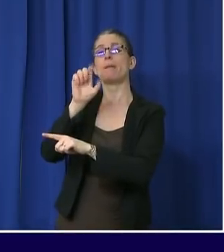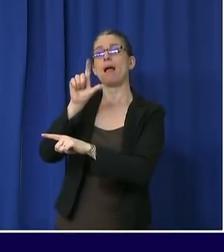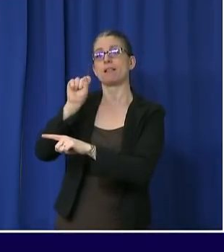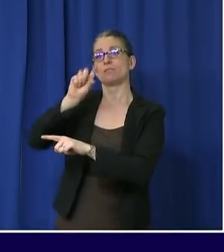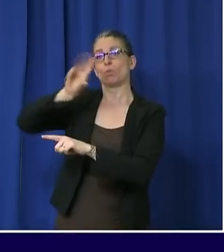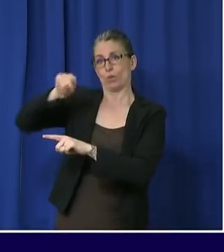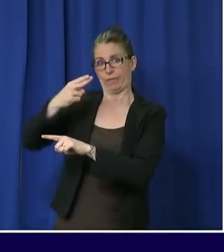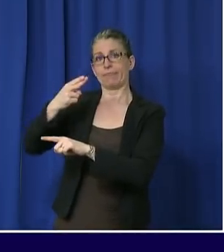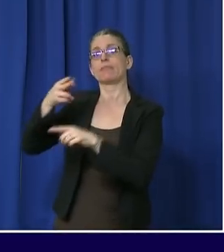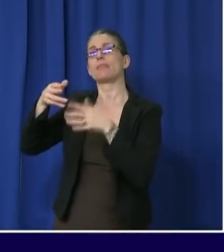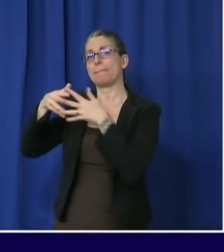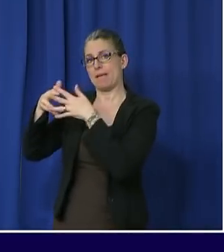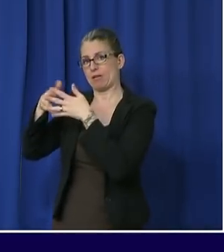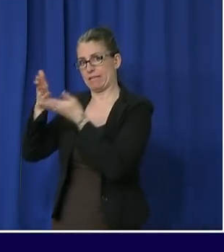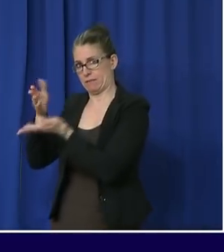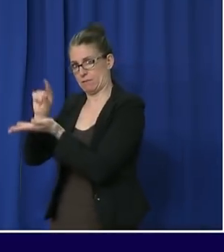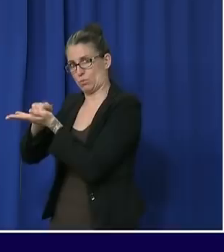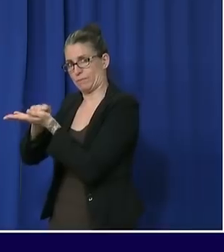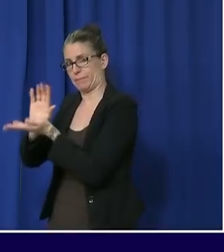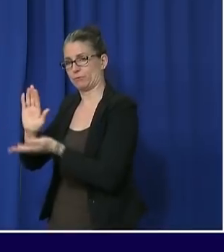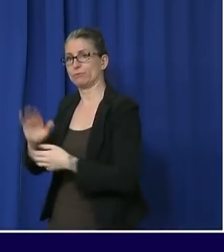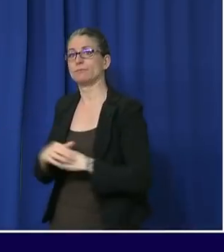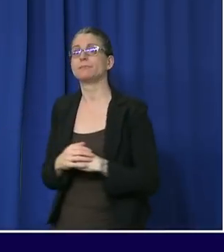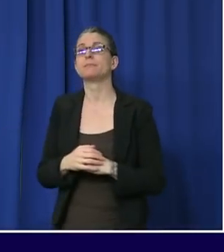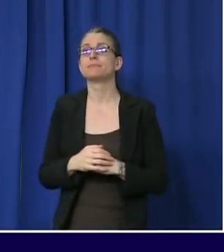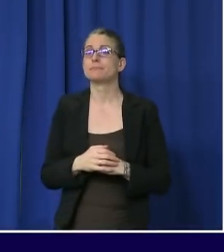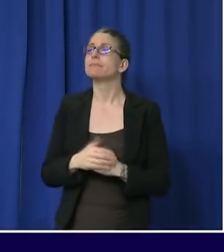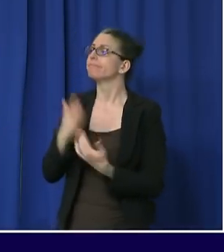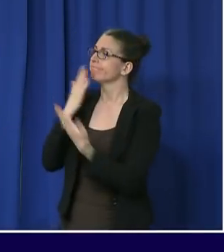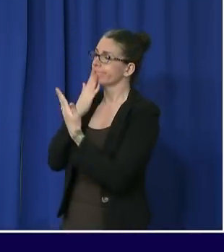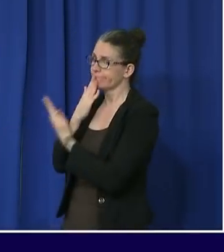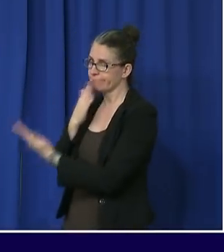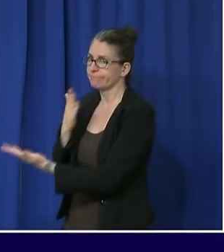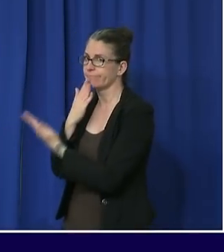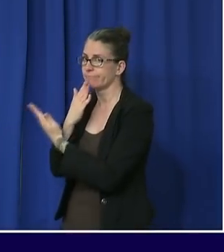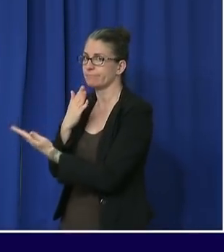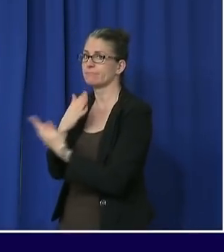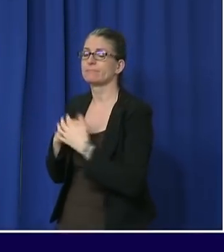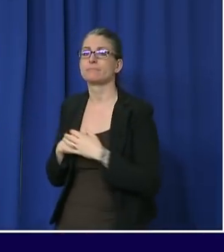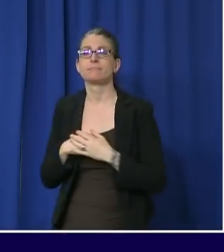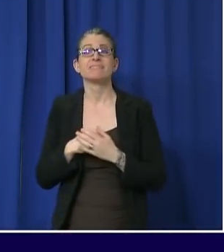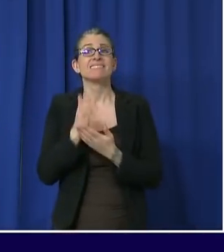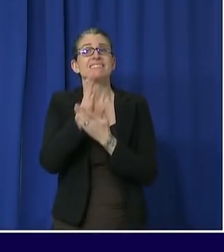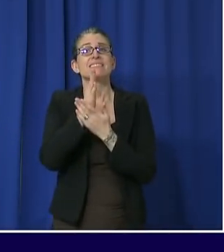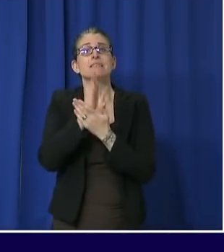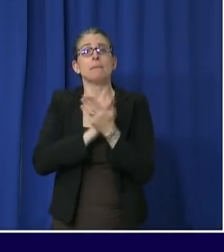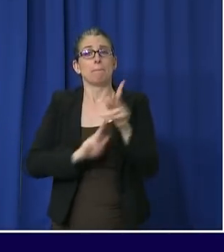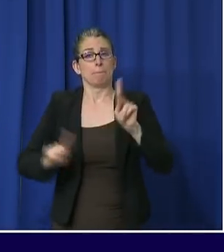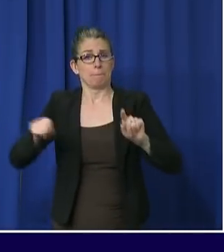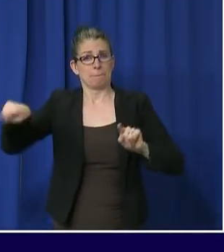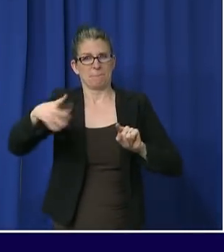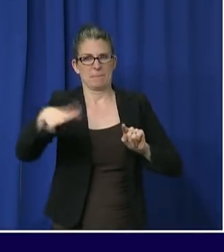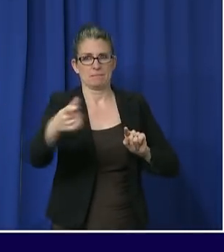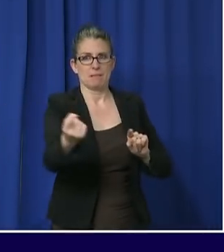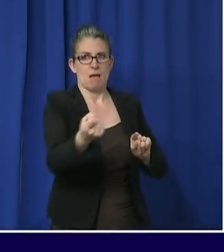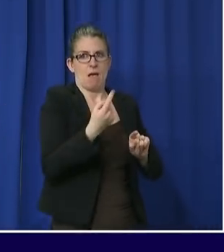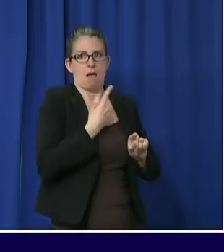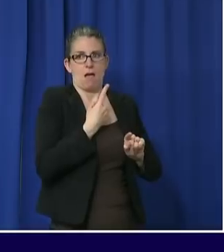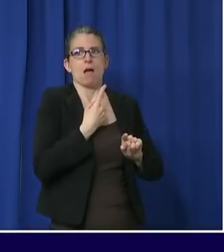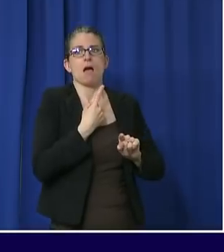Thanks, Dr. Shah. So we have been getting a number of questions about remdesivir, which I know that we've talked about in the